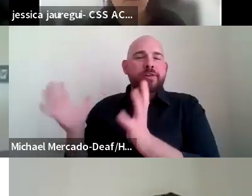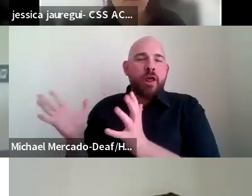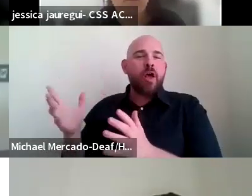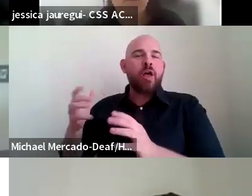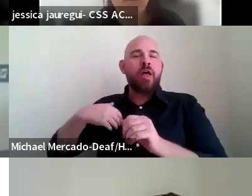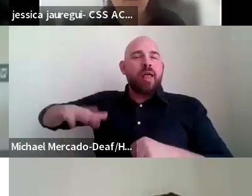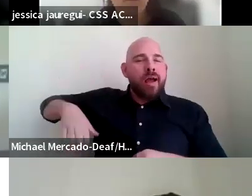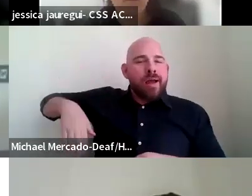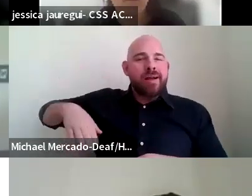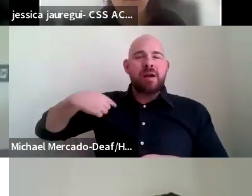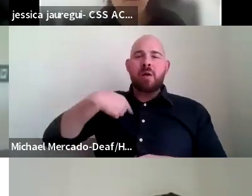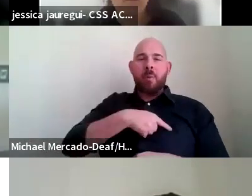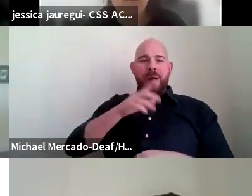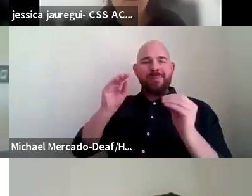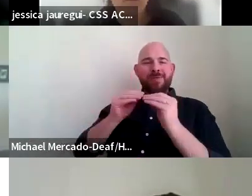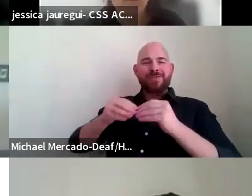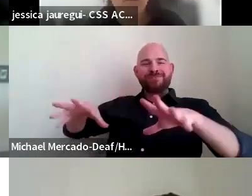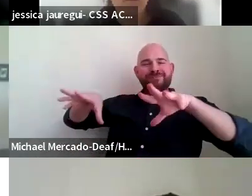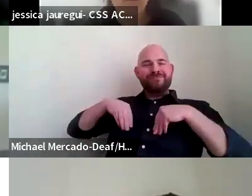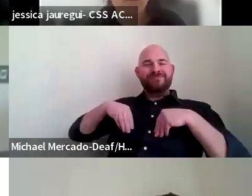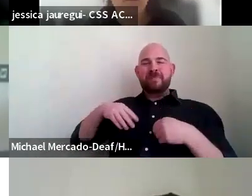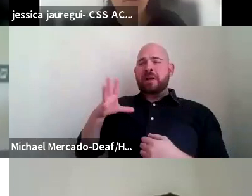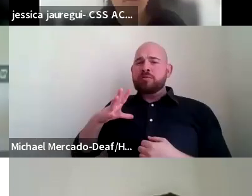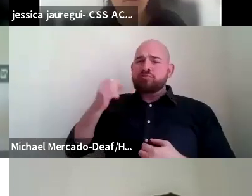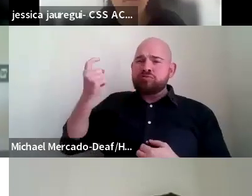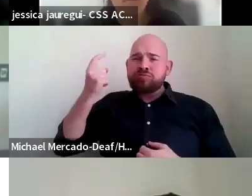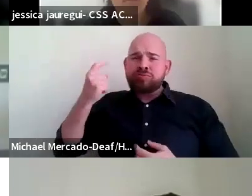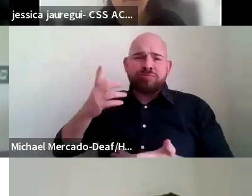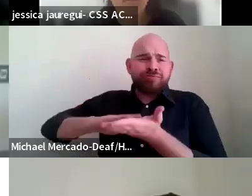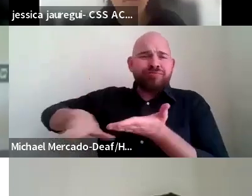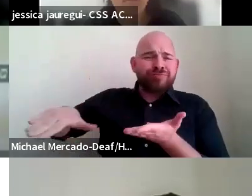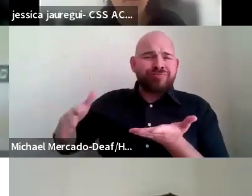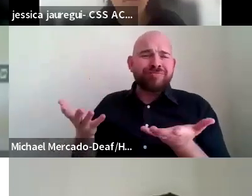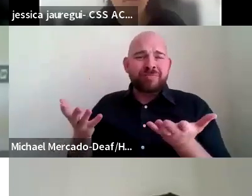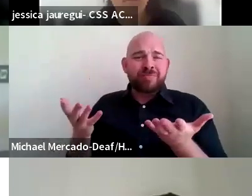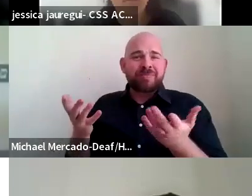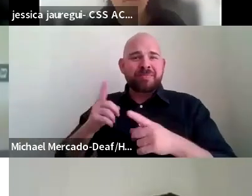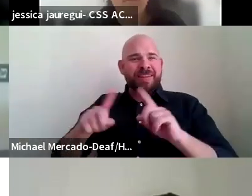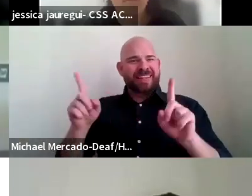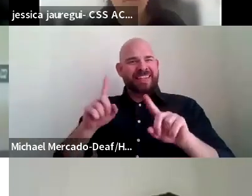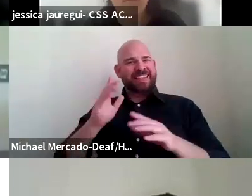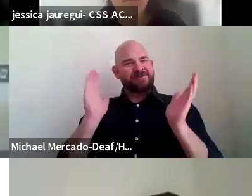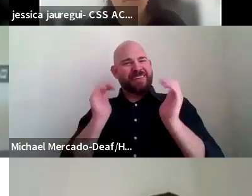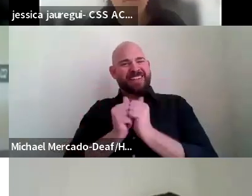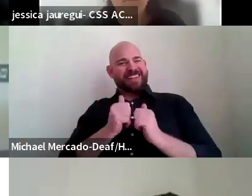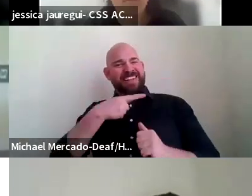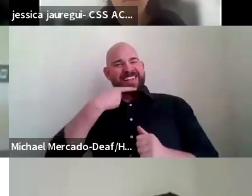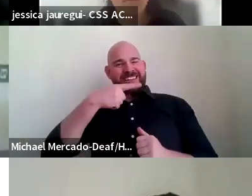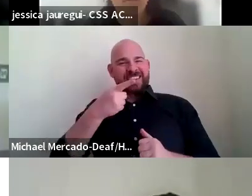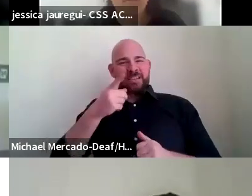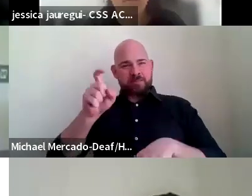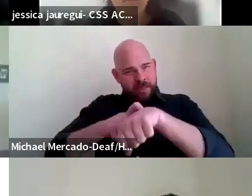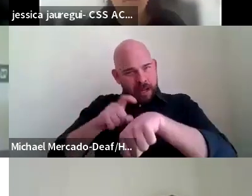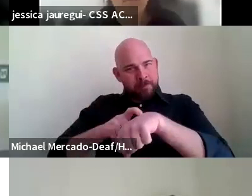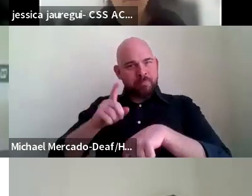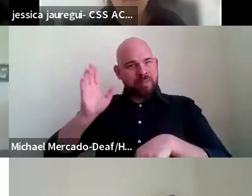or explain what happened, why we were late, and elaborate. And it's way more accepting and understanding.